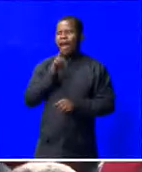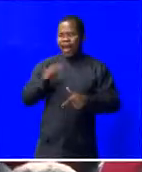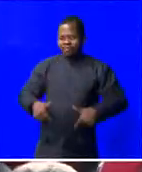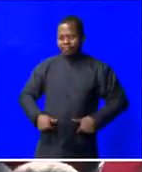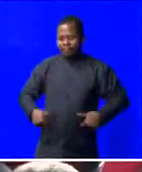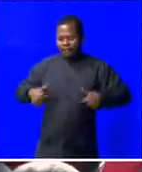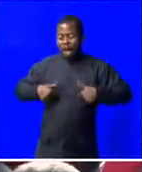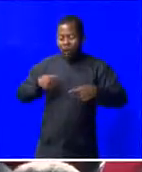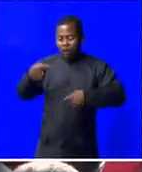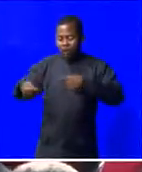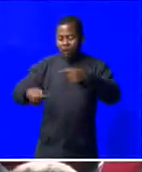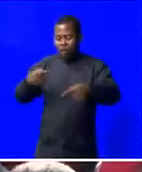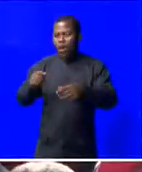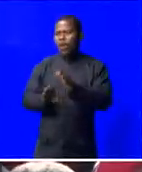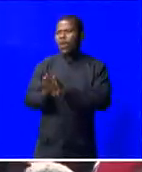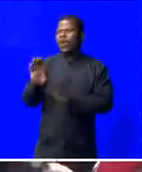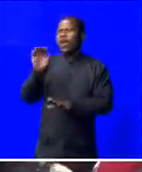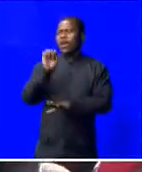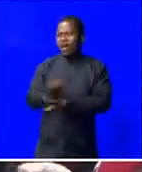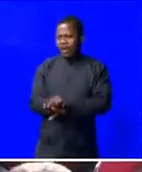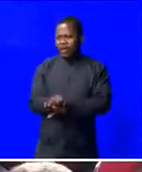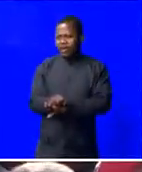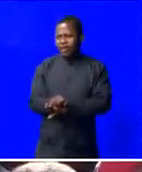bekangiko itolo.